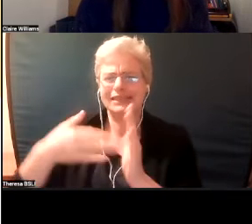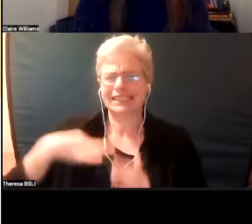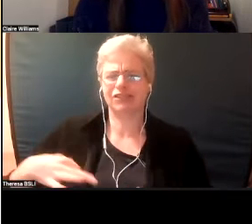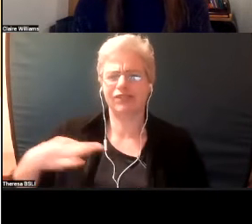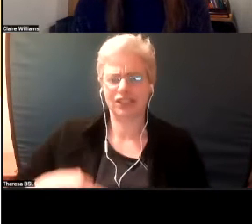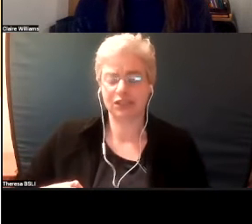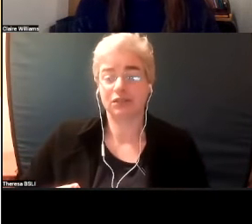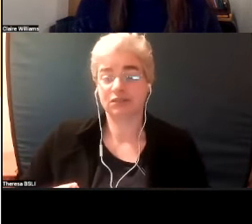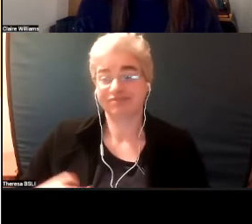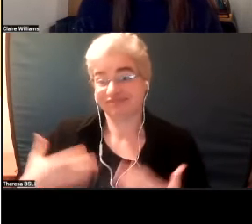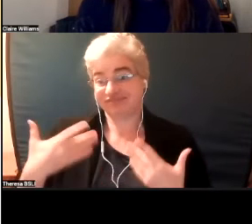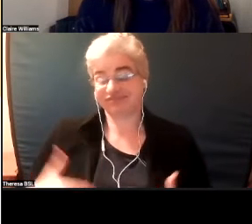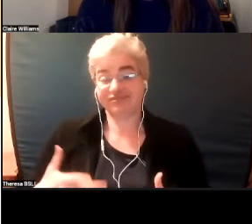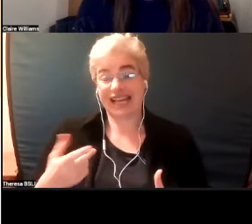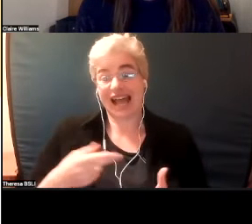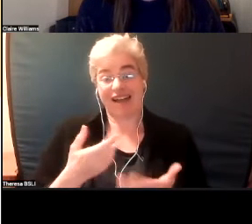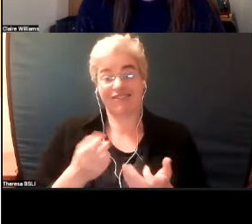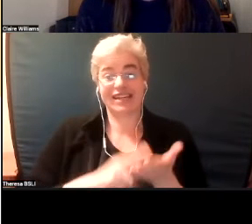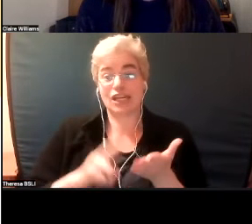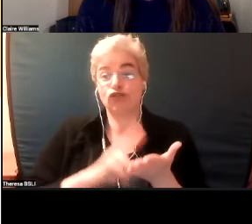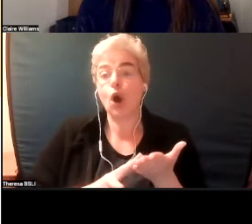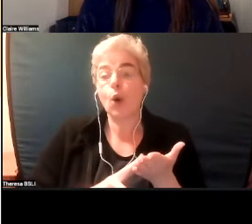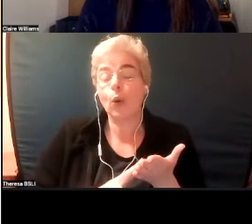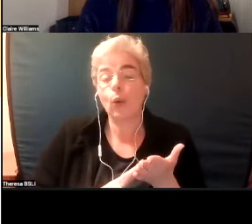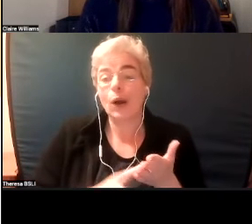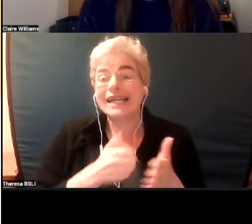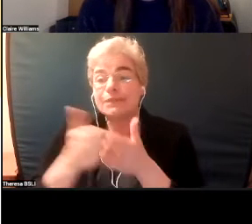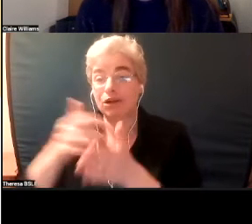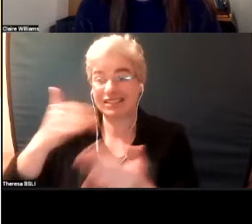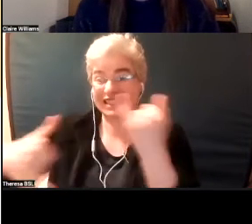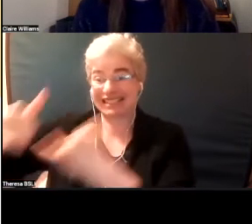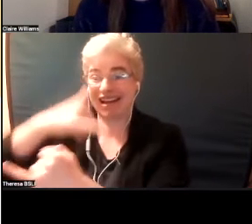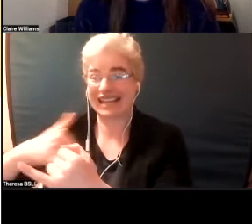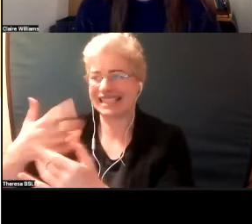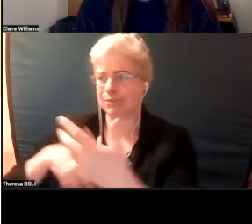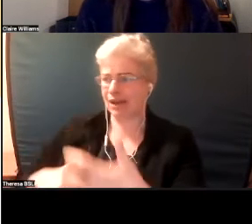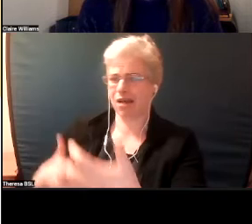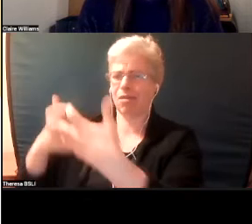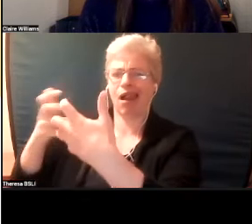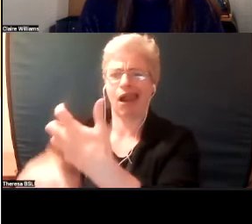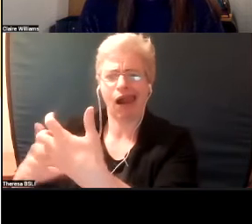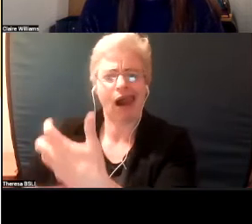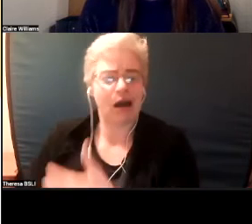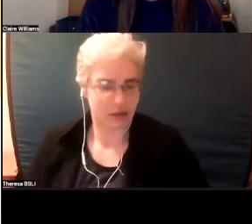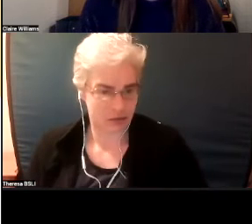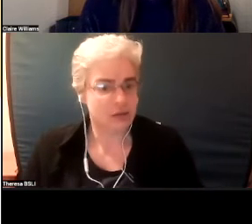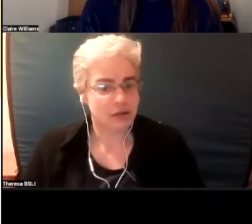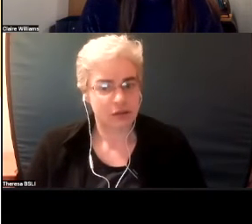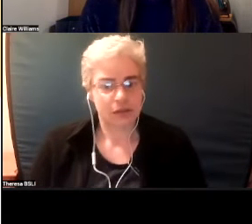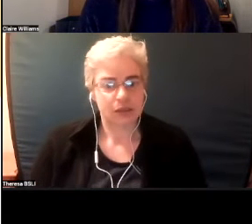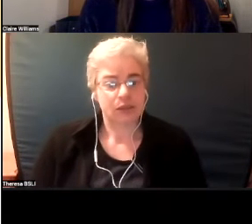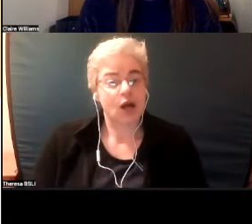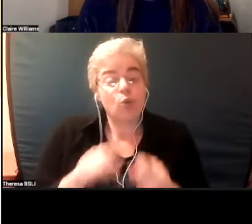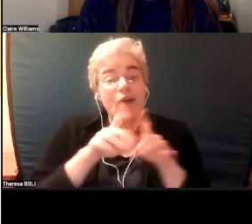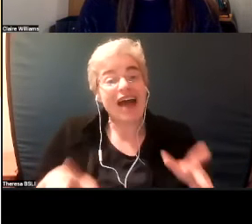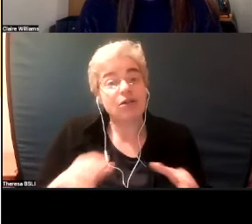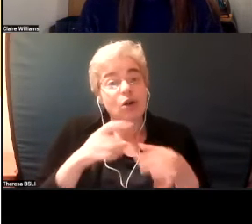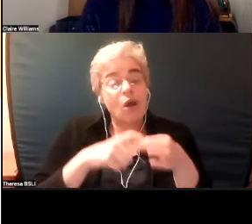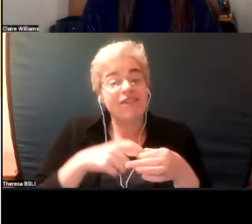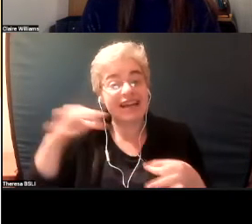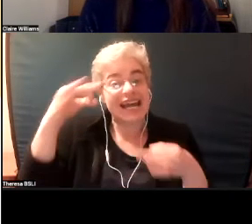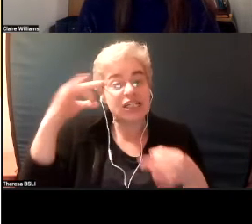to existing in neurotypical society. And I think it is reductive to suggest that liberation equals, without